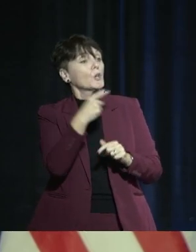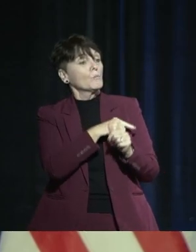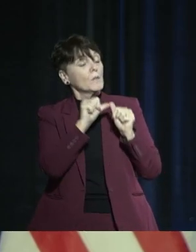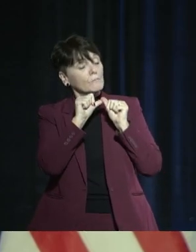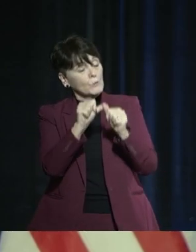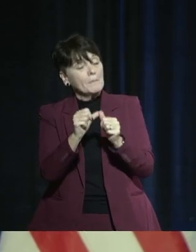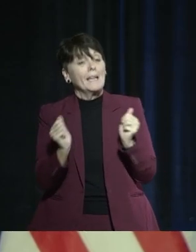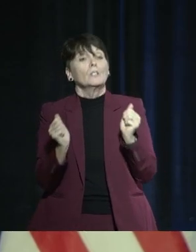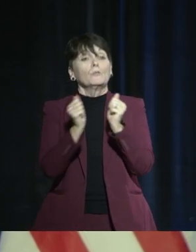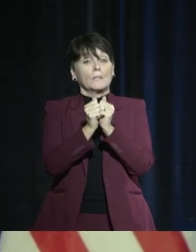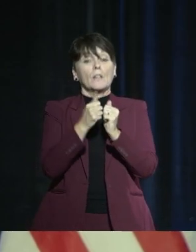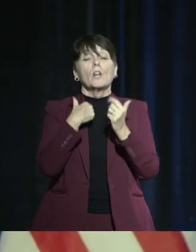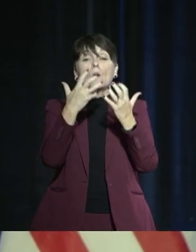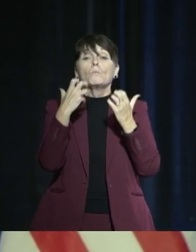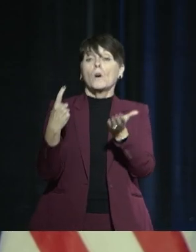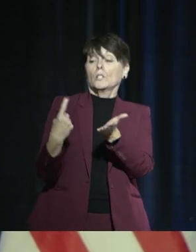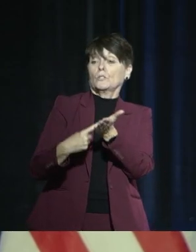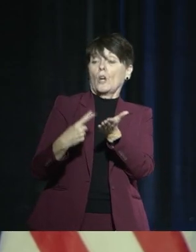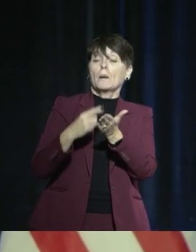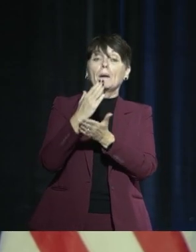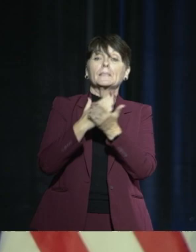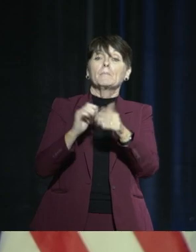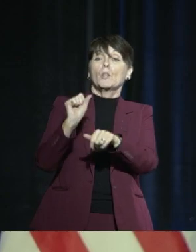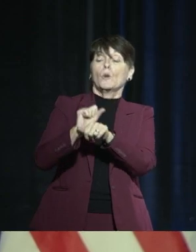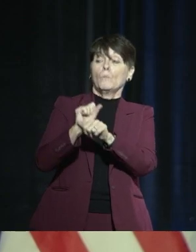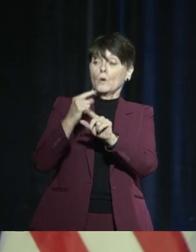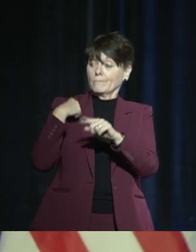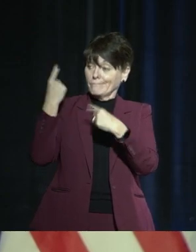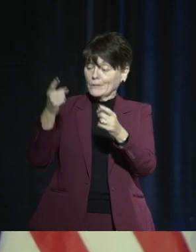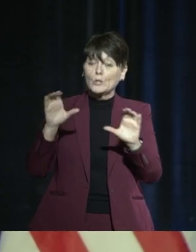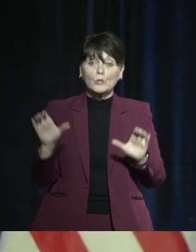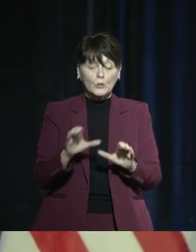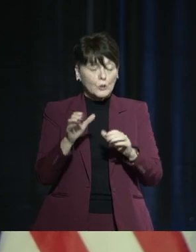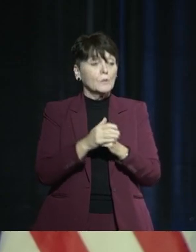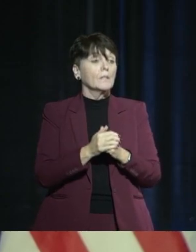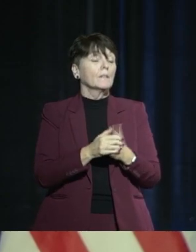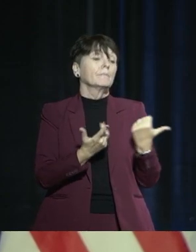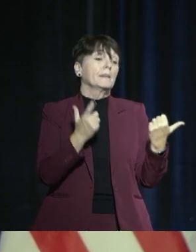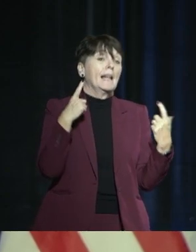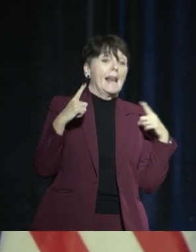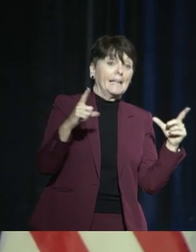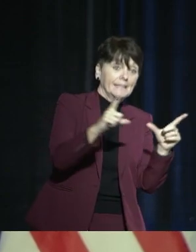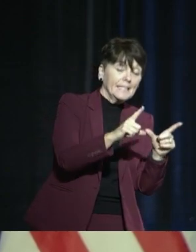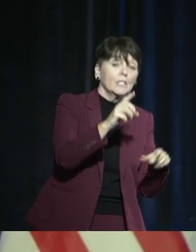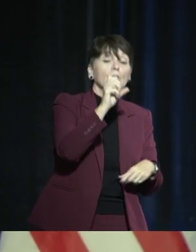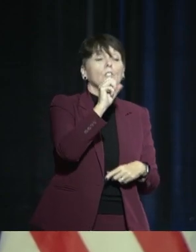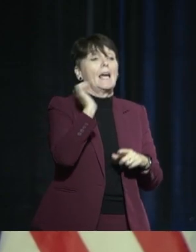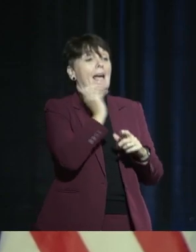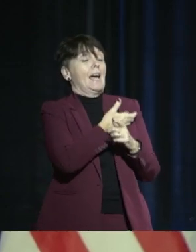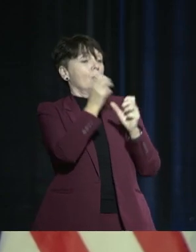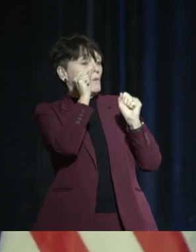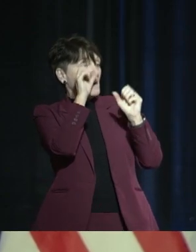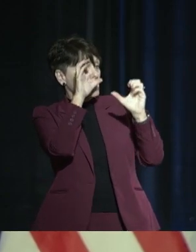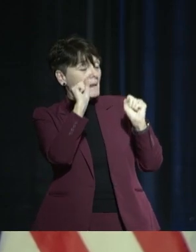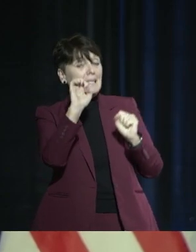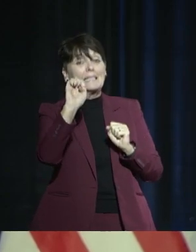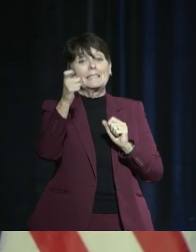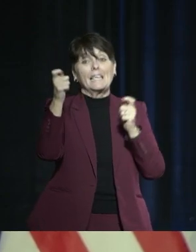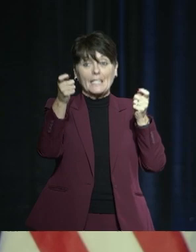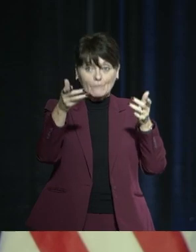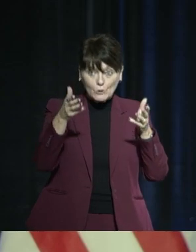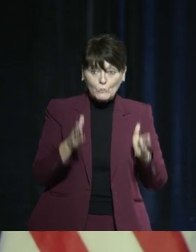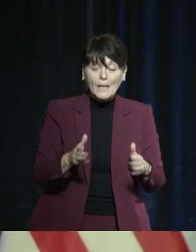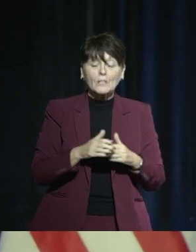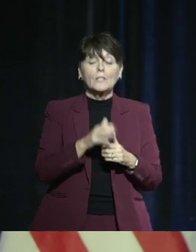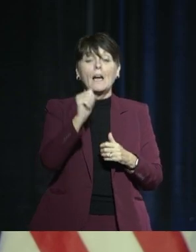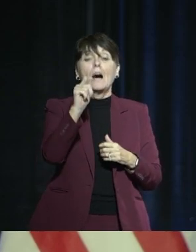together. And I want to talk about some of the work that we're doing with Yvette Martinez, our amazing executive director,